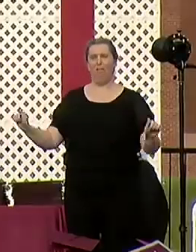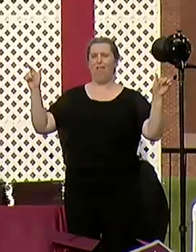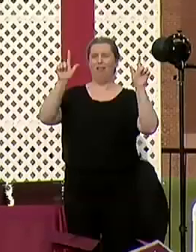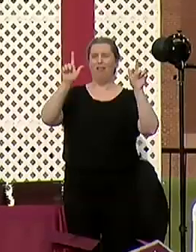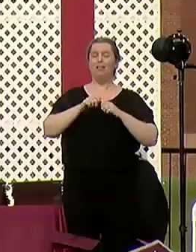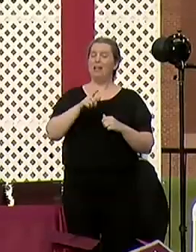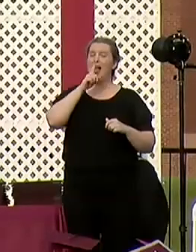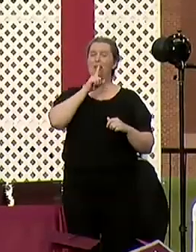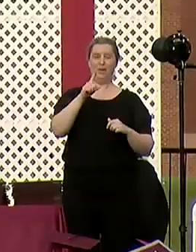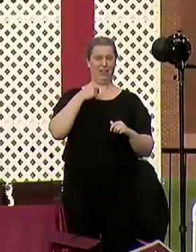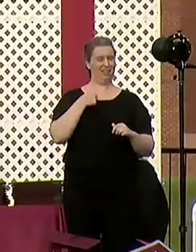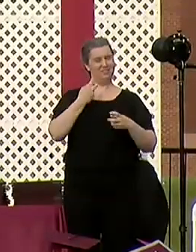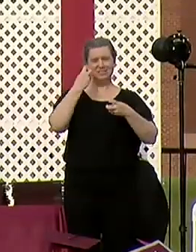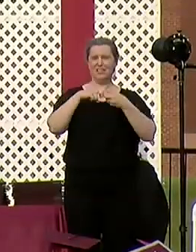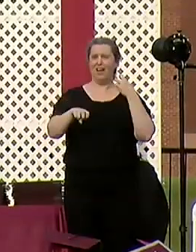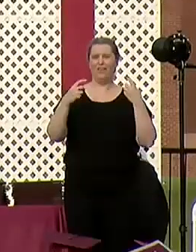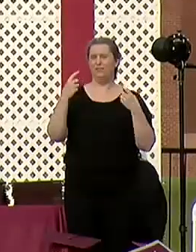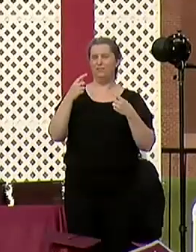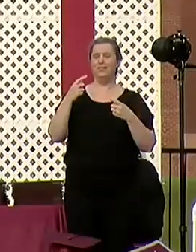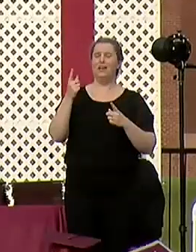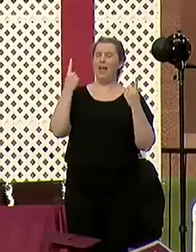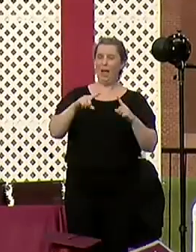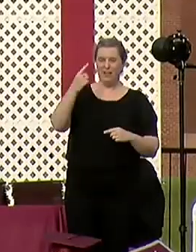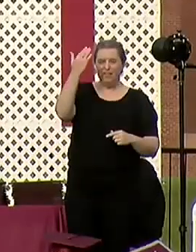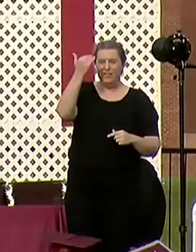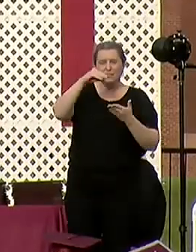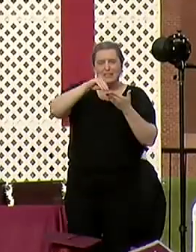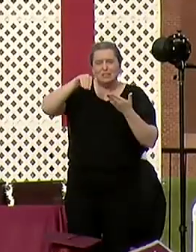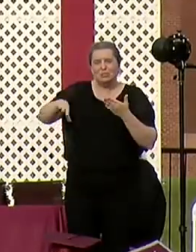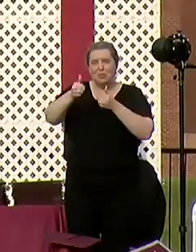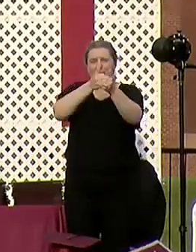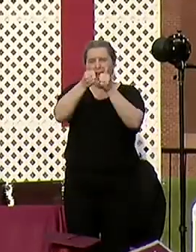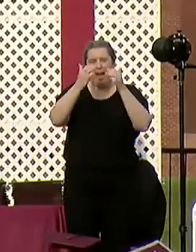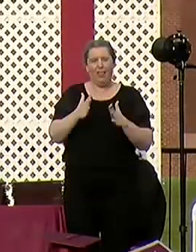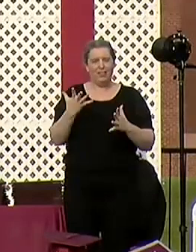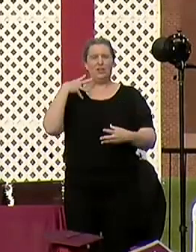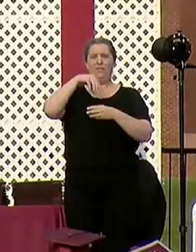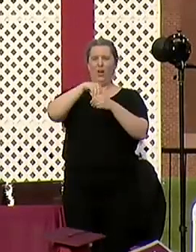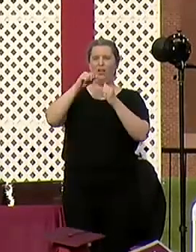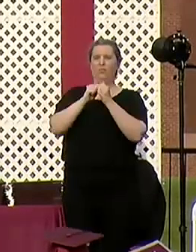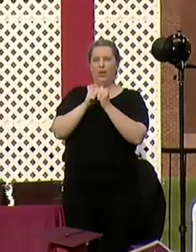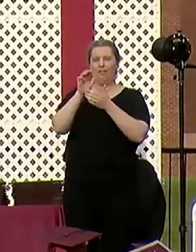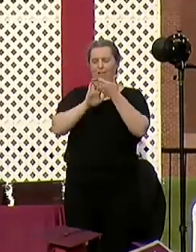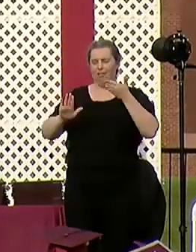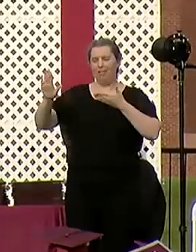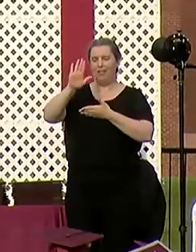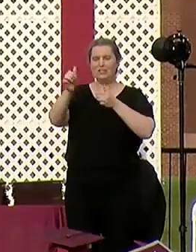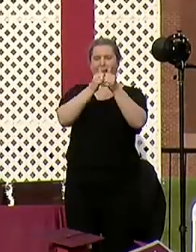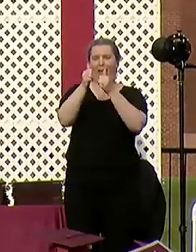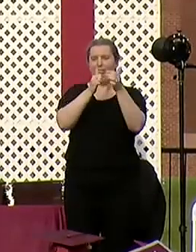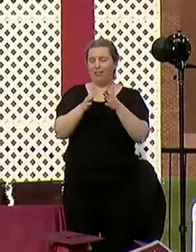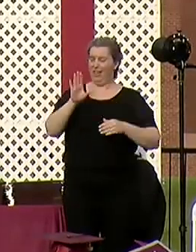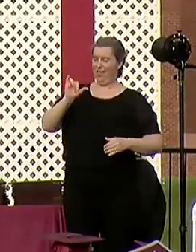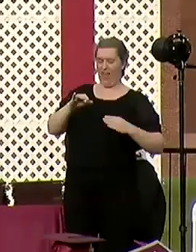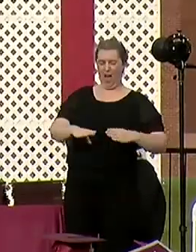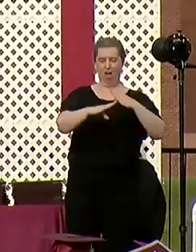the toughest recruiting season in NCAA history, 15 student athletes in the class of 2021 are participating in collegiate athletics. That adversity barrier,